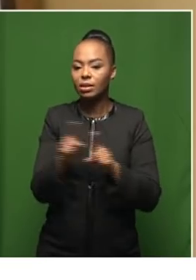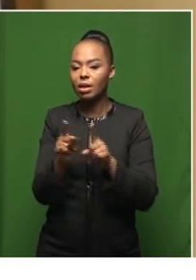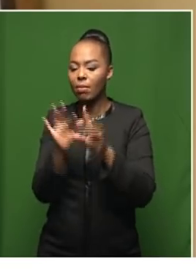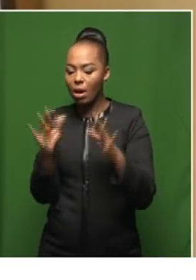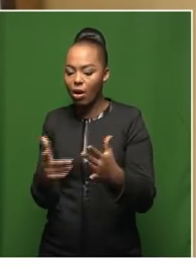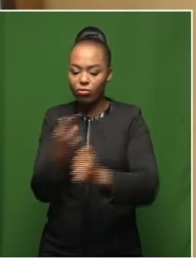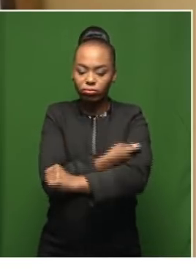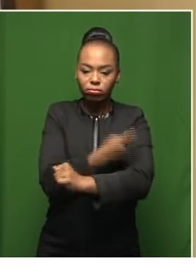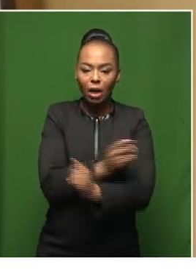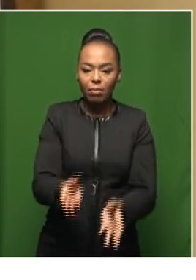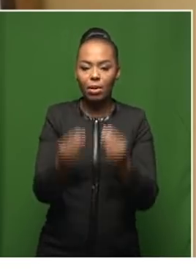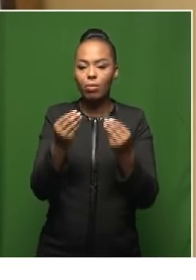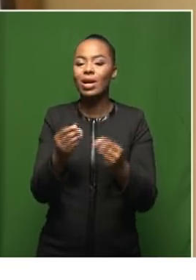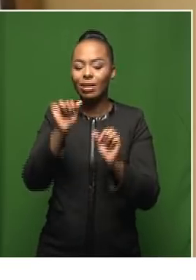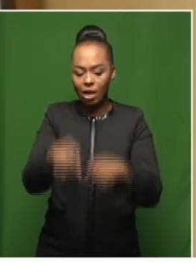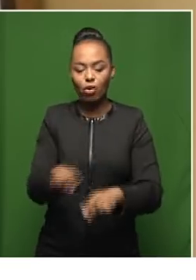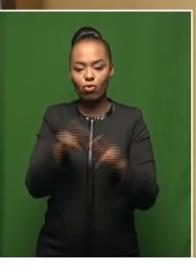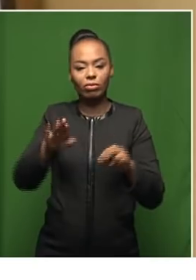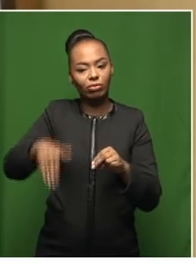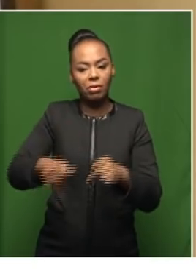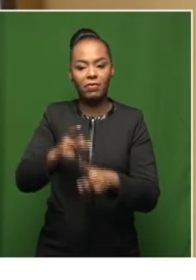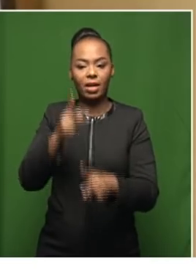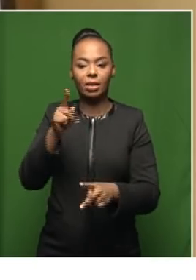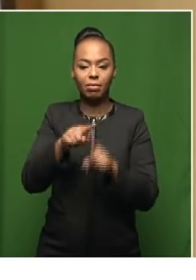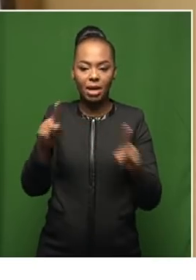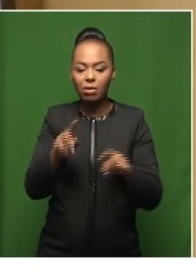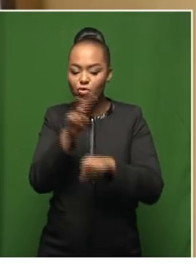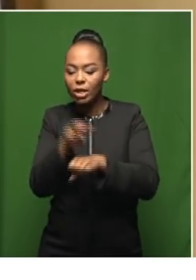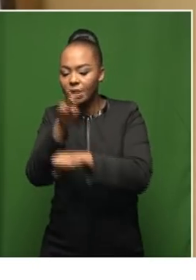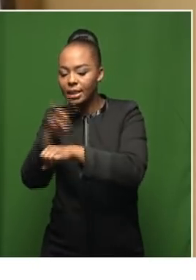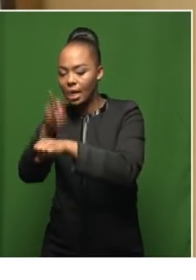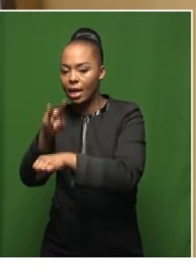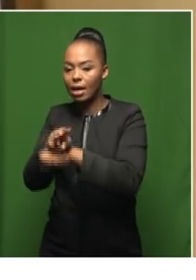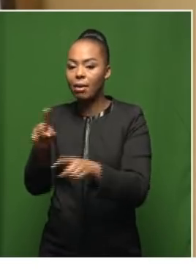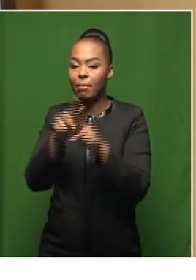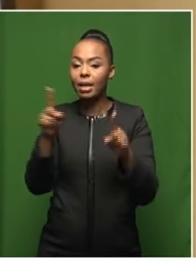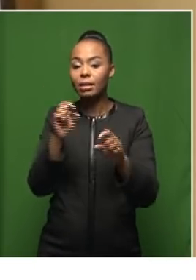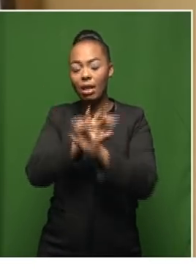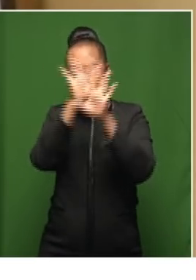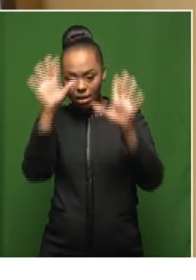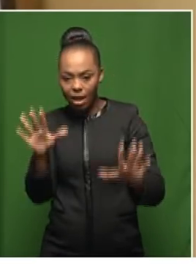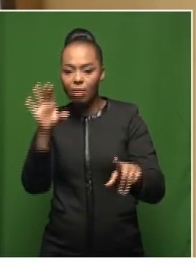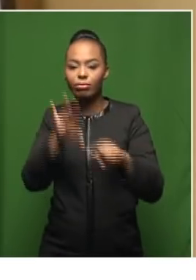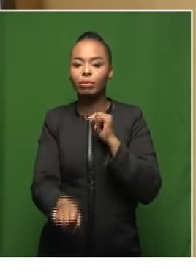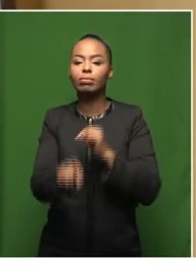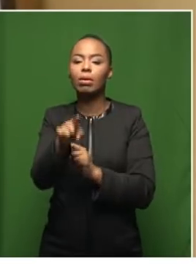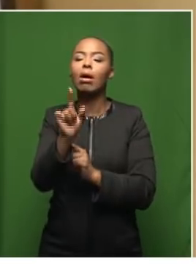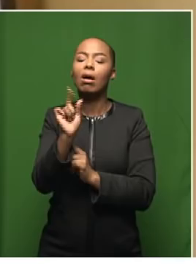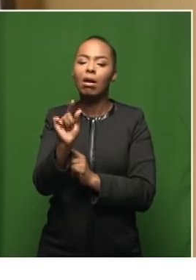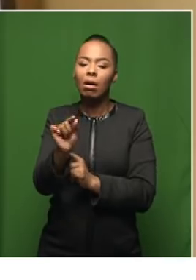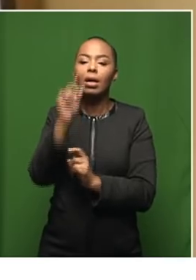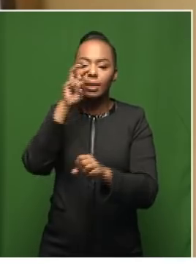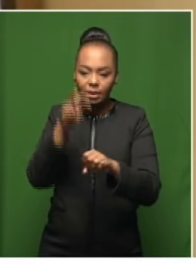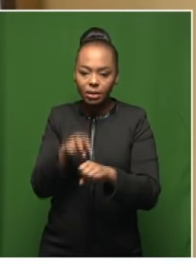they were not finalized, they were monitoring the situation. At a certain point, it became clear that we needed then to